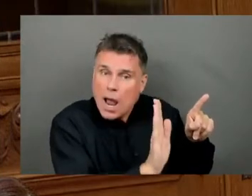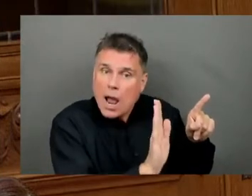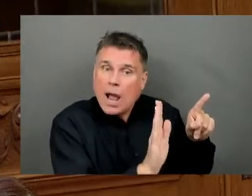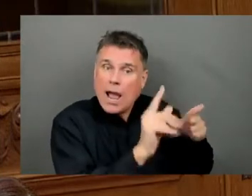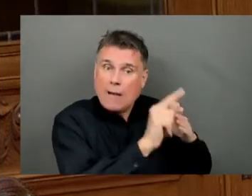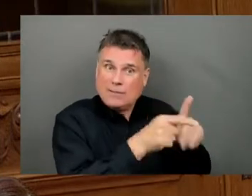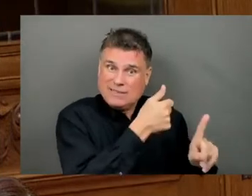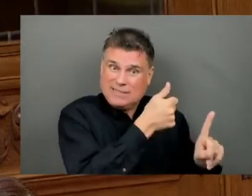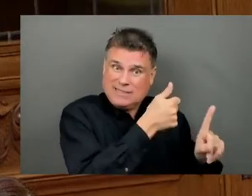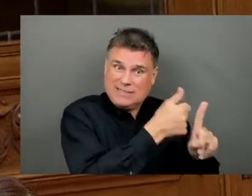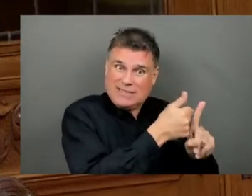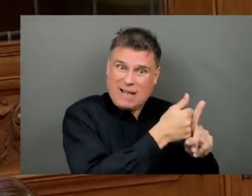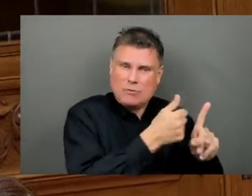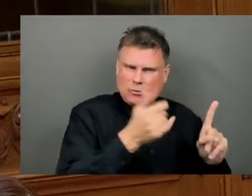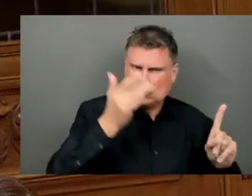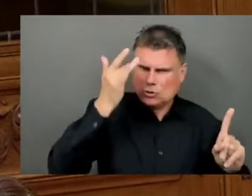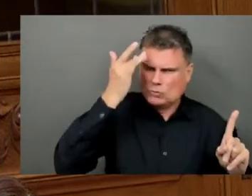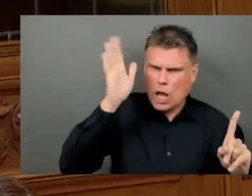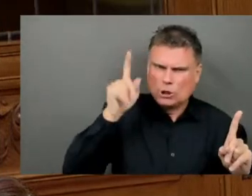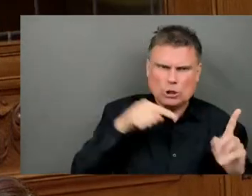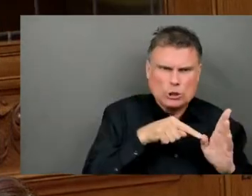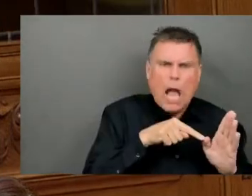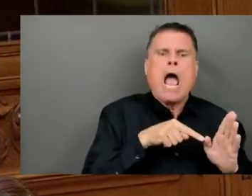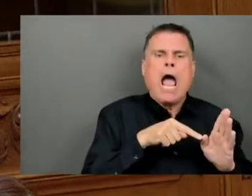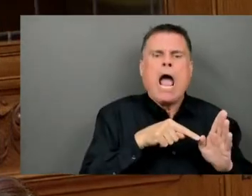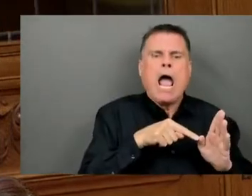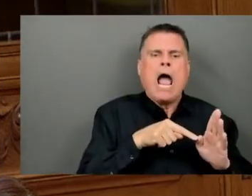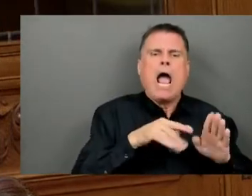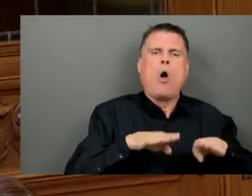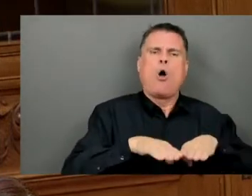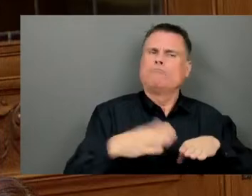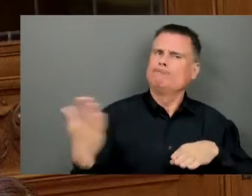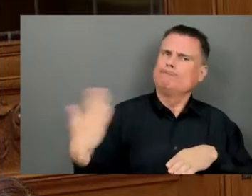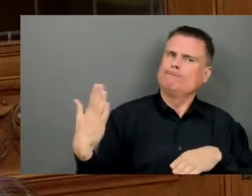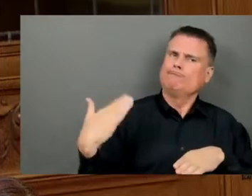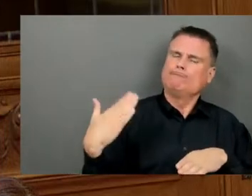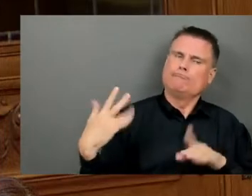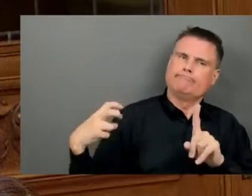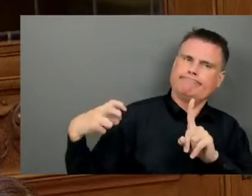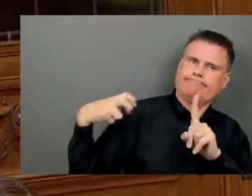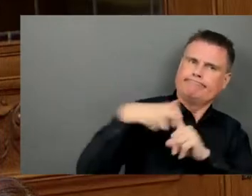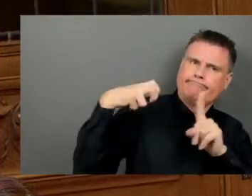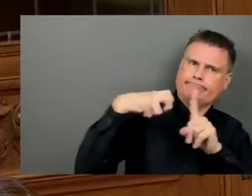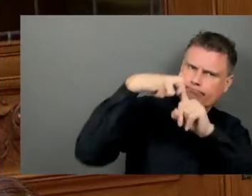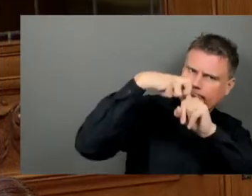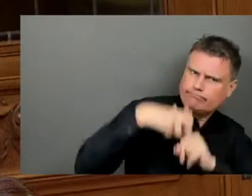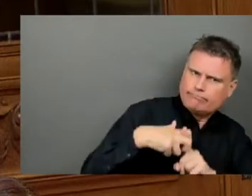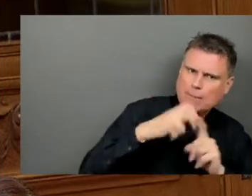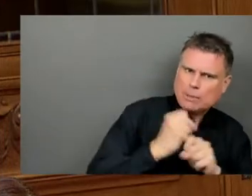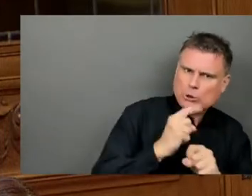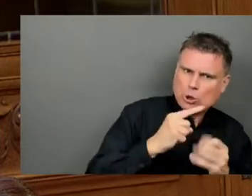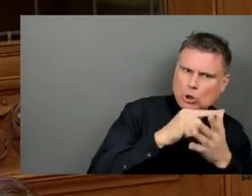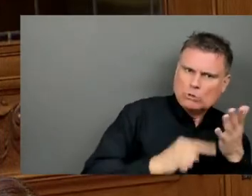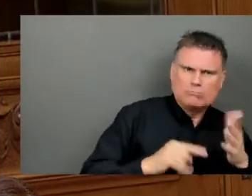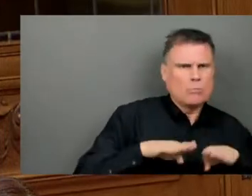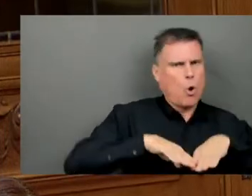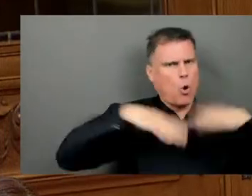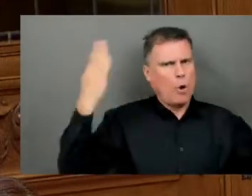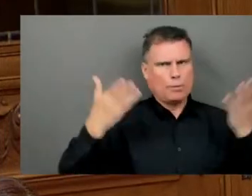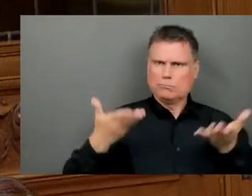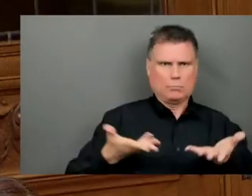the Auditor General to do the job that should be demanded by the